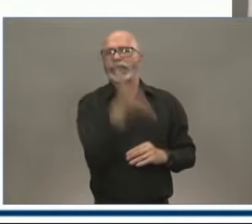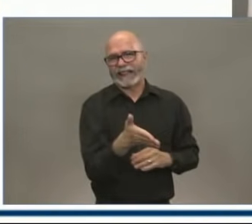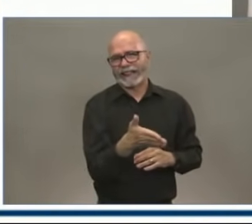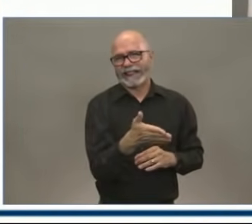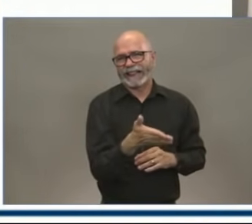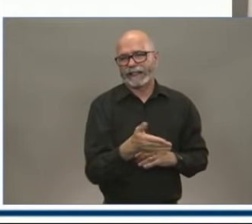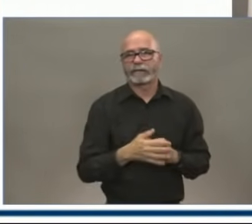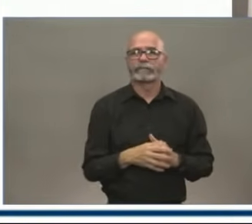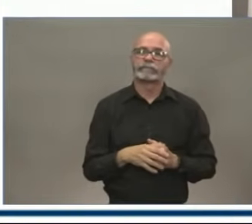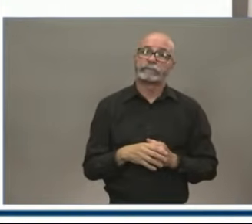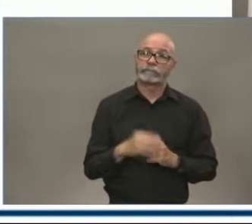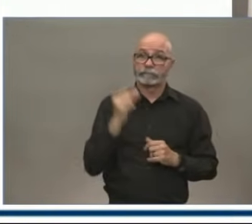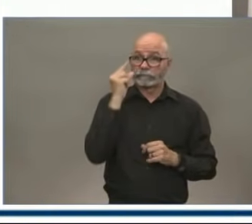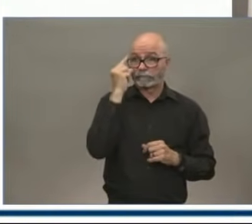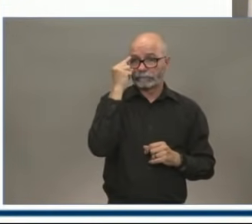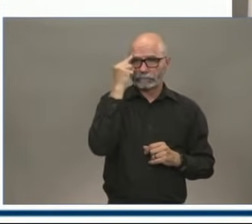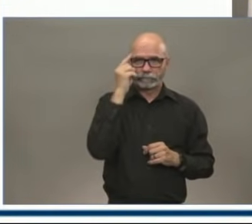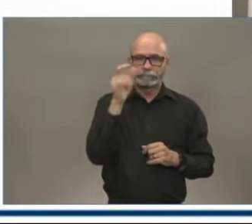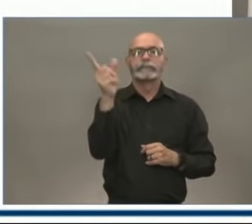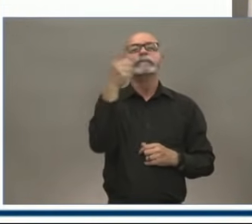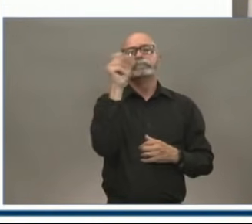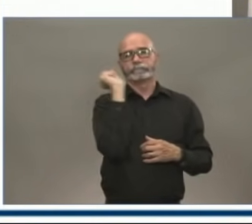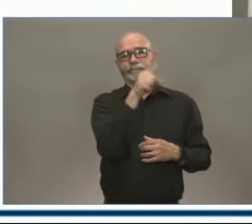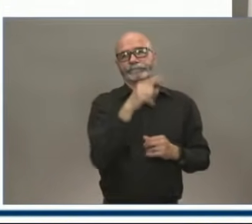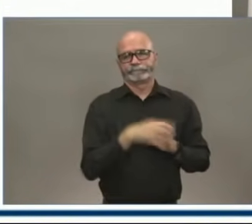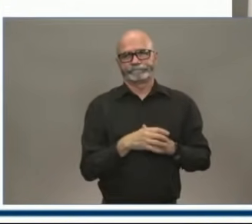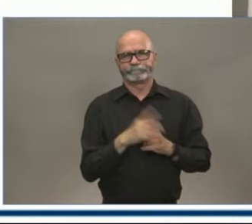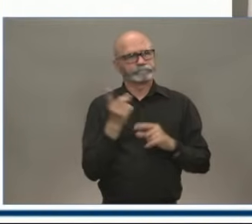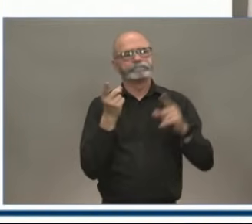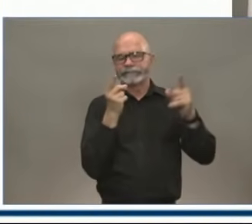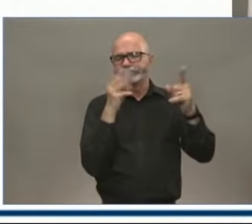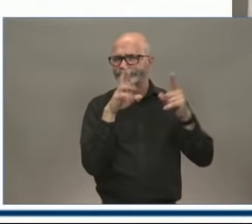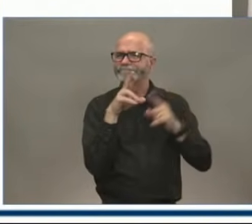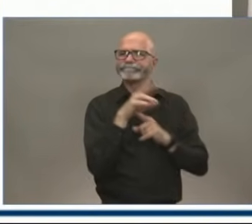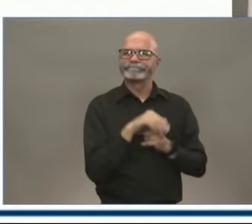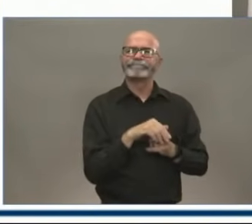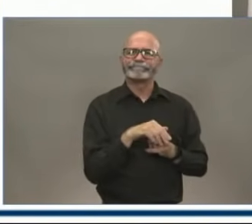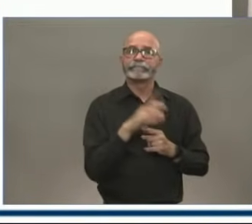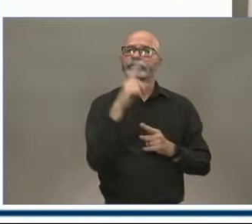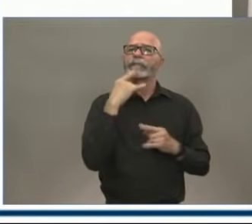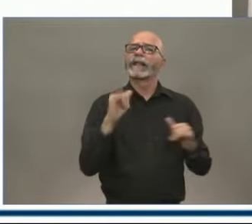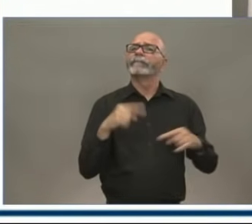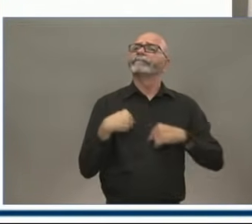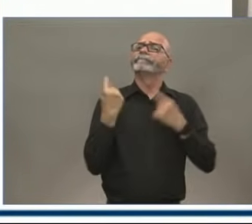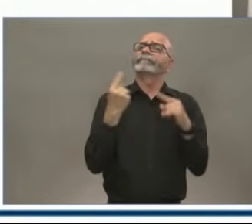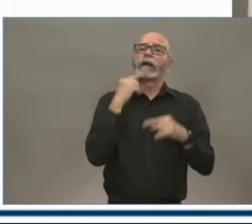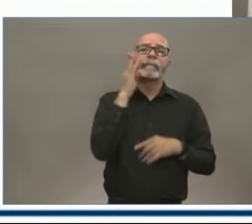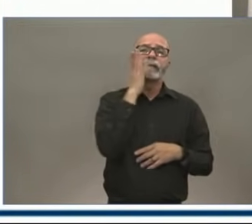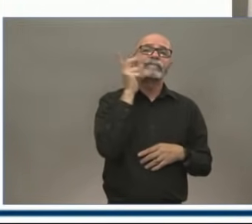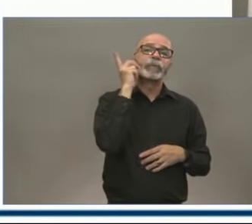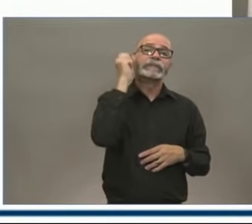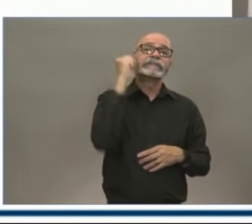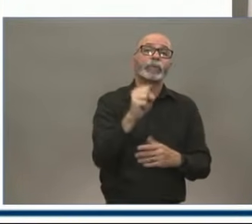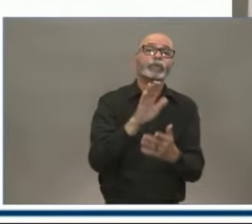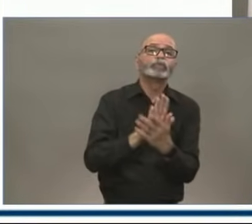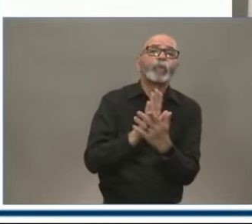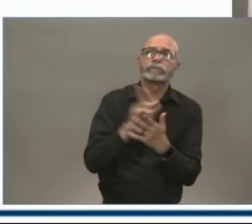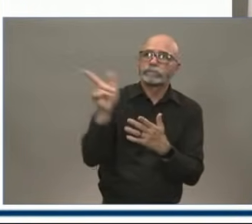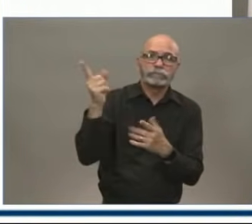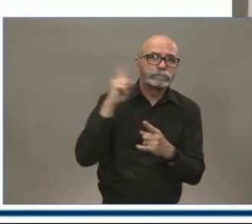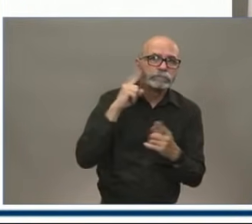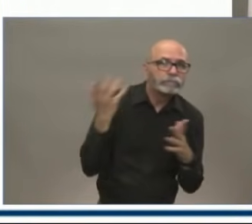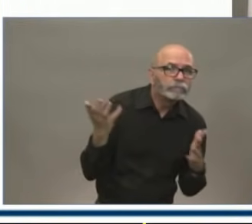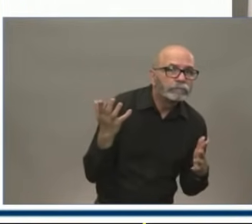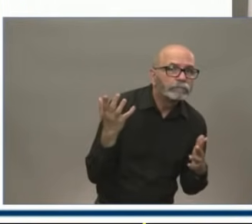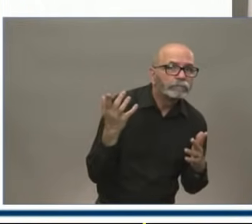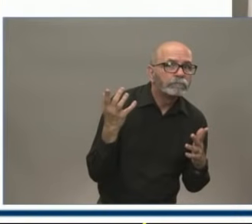Natasha. Thank you. Dr. Strang, I'm also wondering if there's an update on Bedford South School. I believe when you announced there was a case